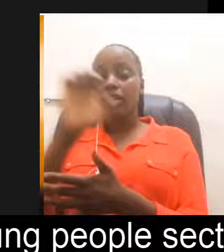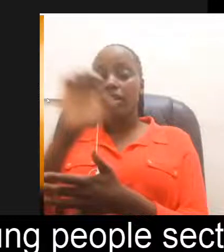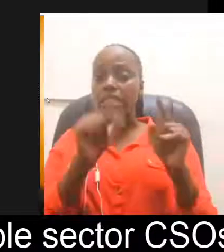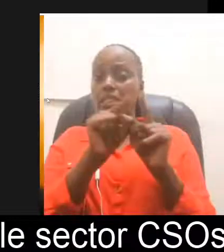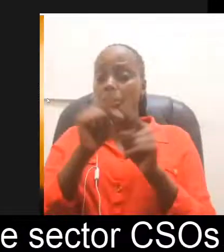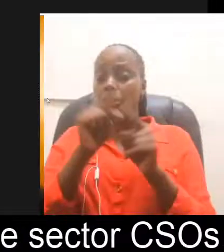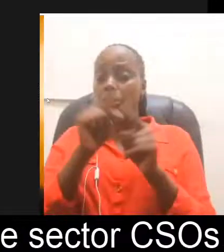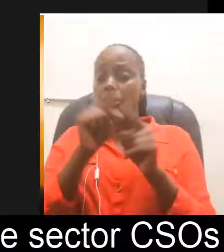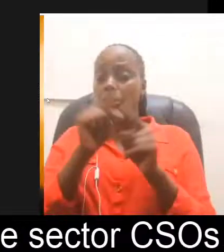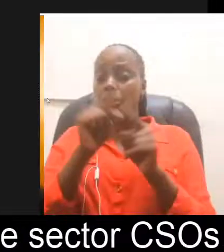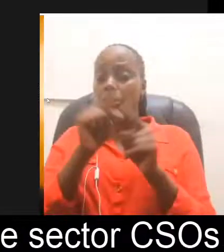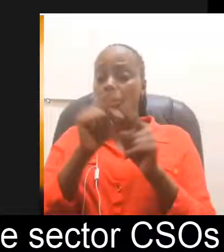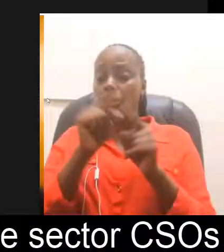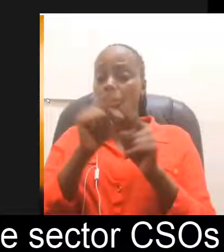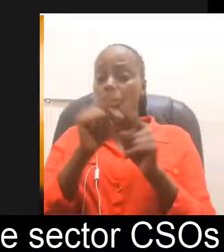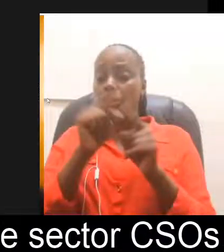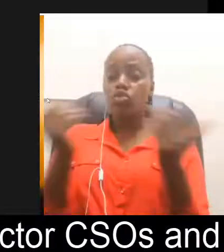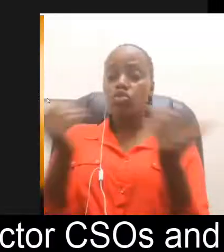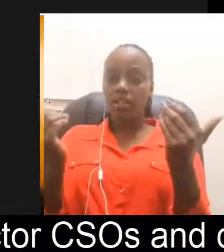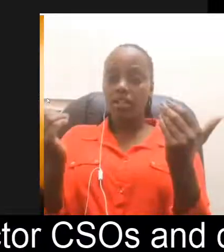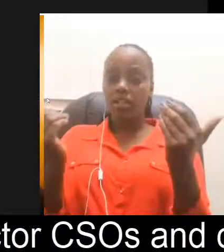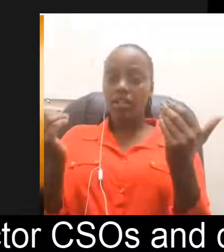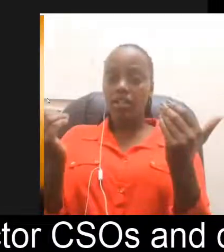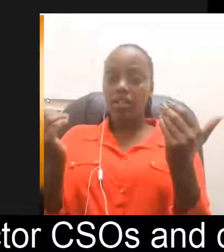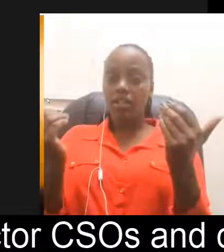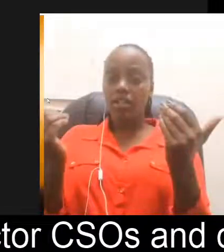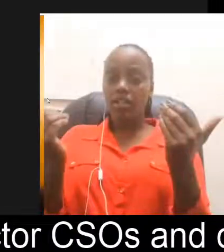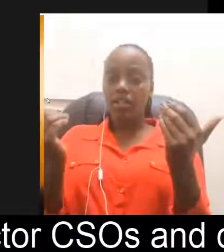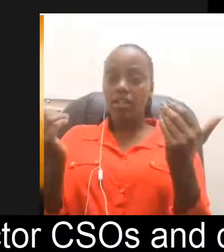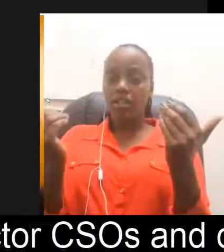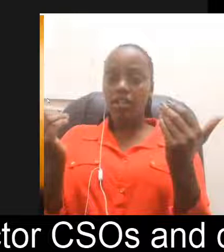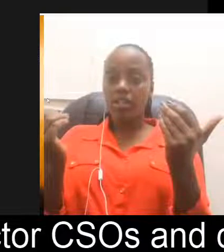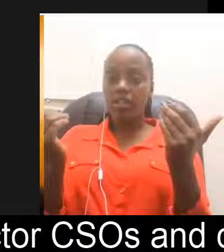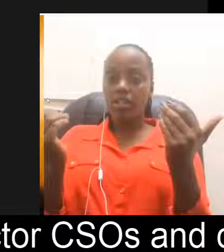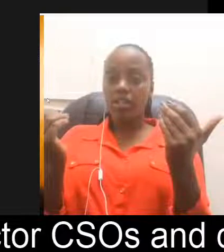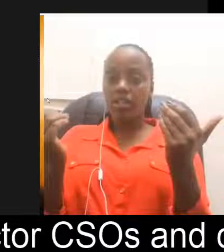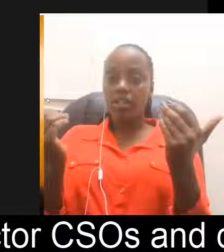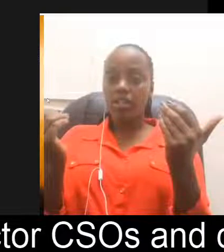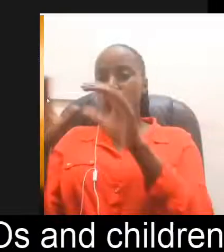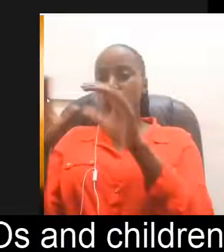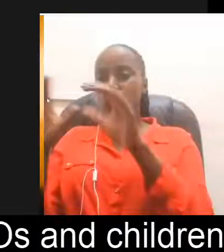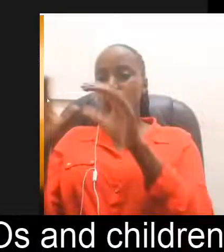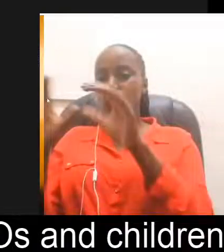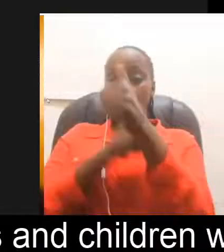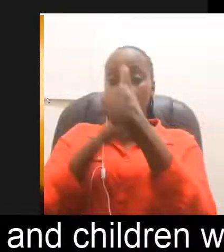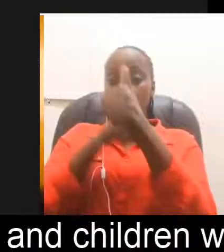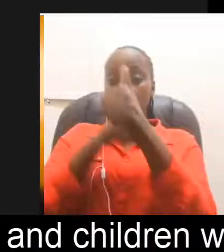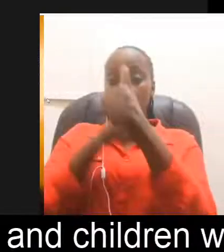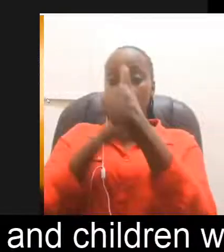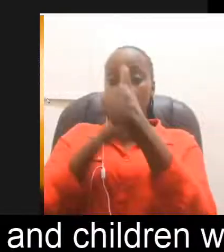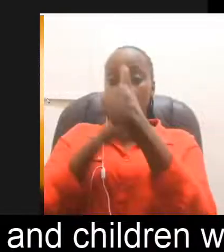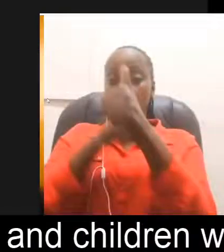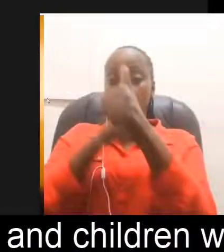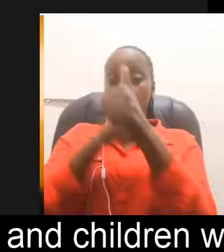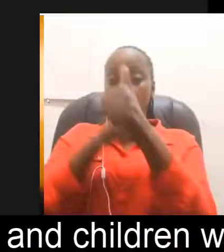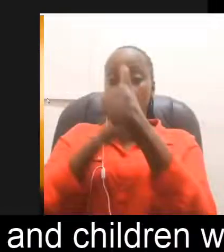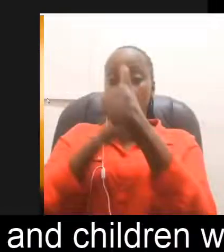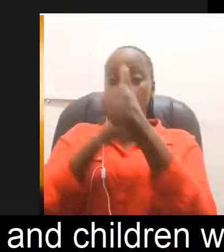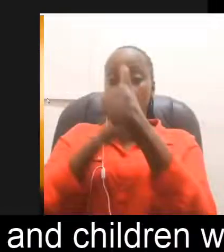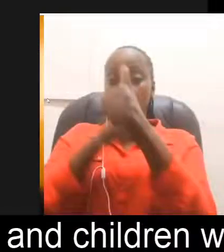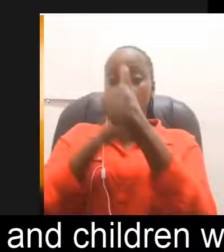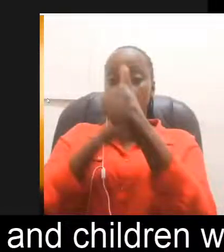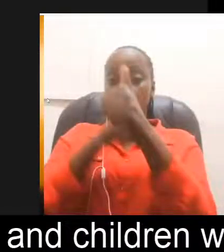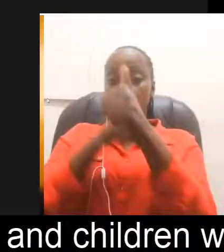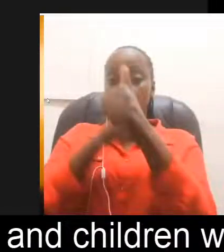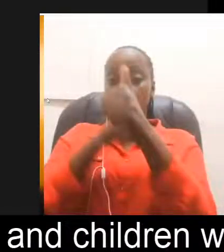sector movement, and what contributions we have made so far and really what